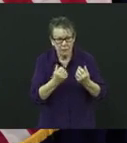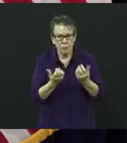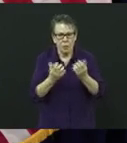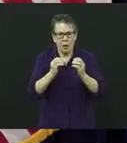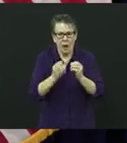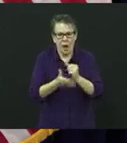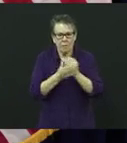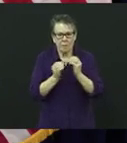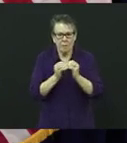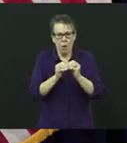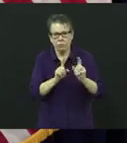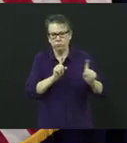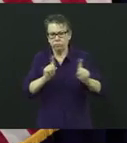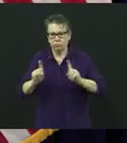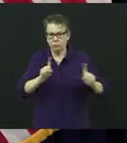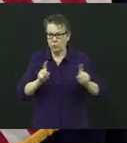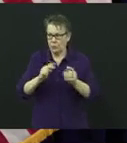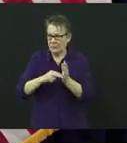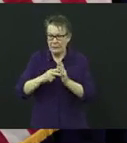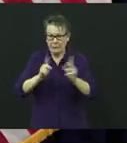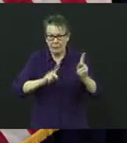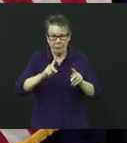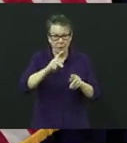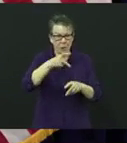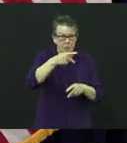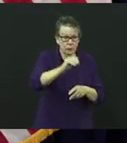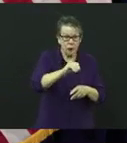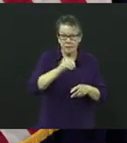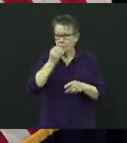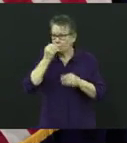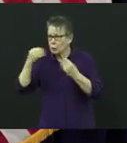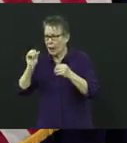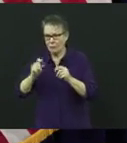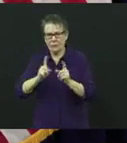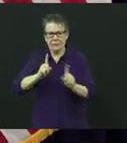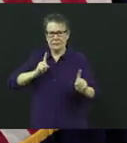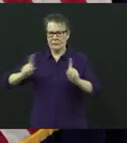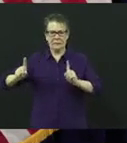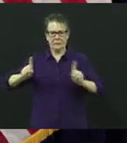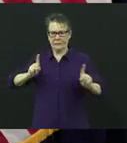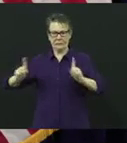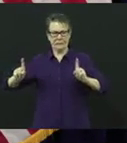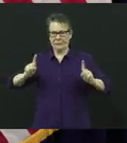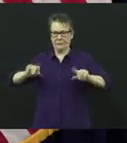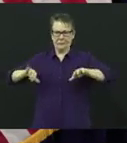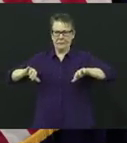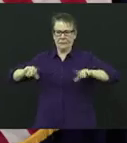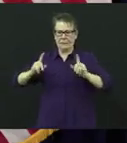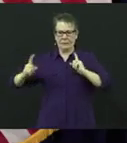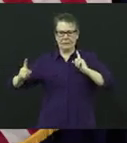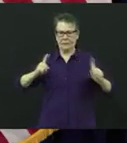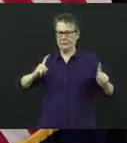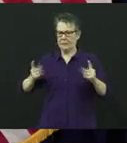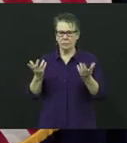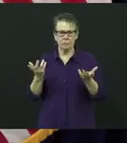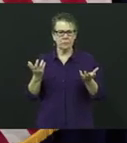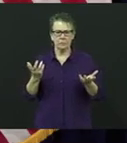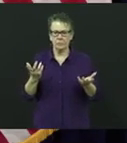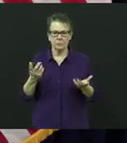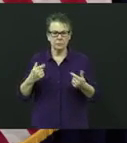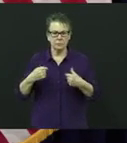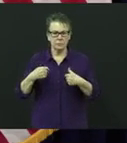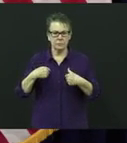I think it through when I come home at night and open the mail. I think about this, and I go over, by the way, I open the mail, I go over and I wash my hands with soap for 20 seconds when I